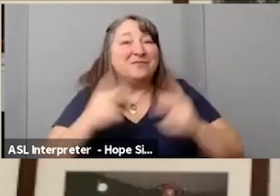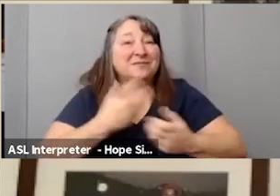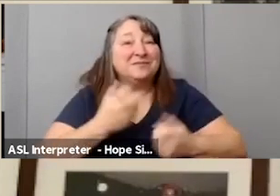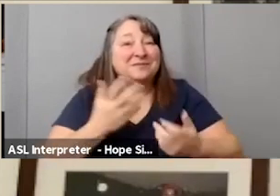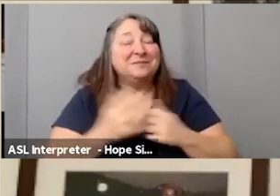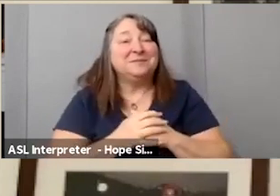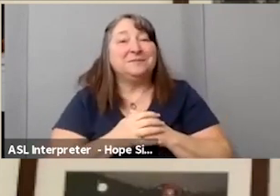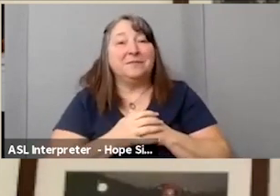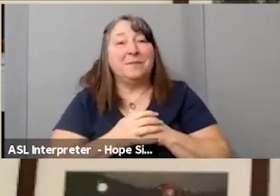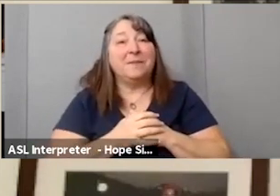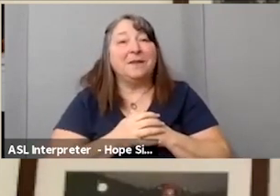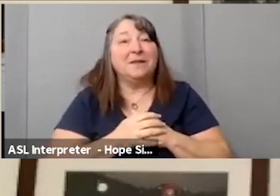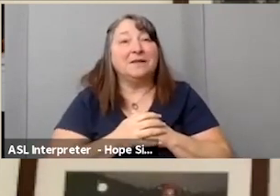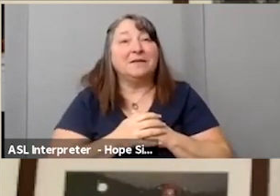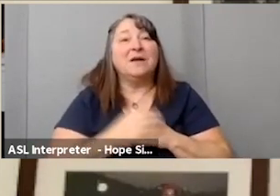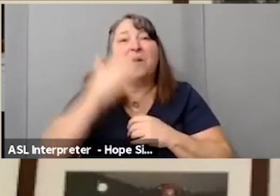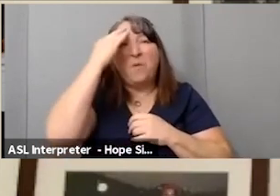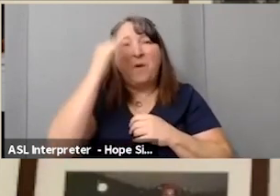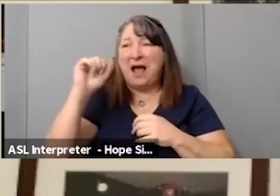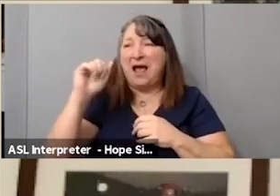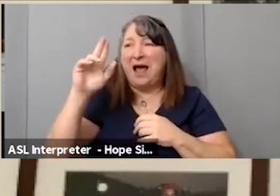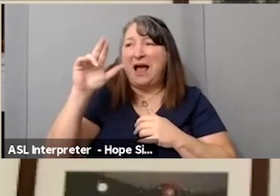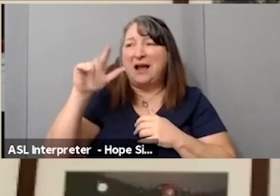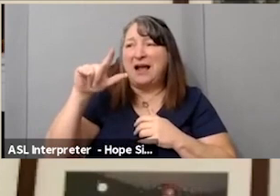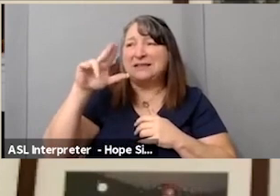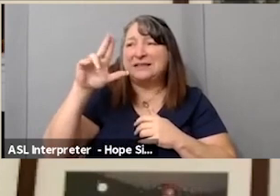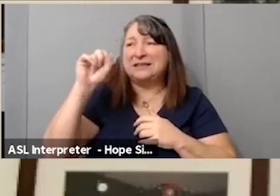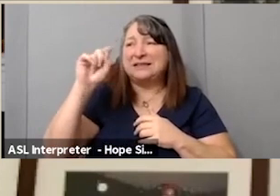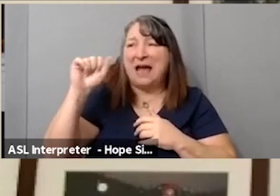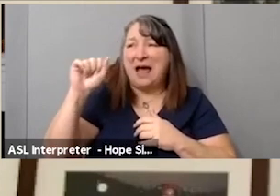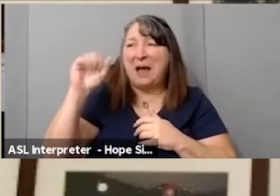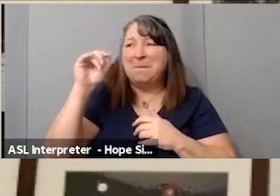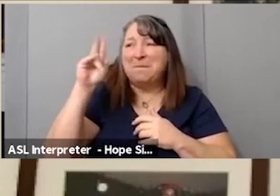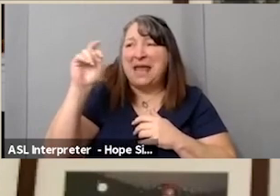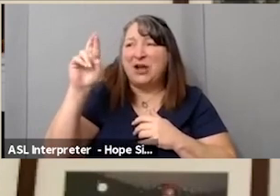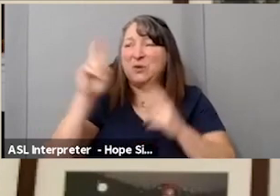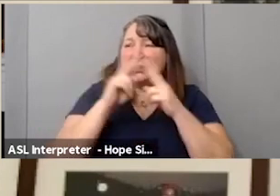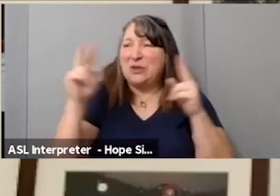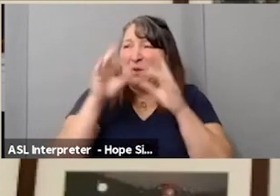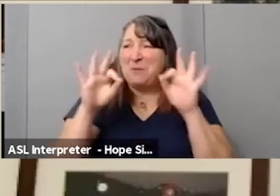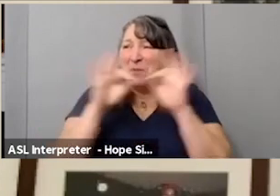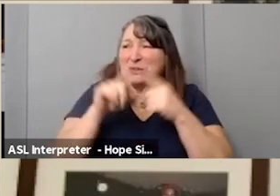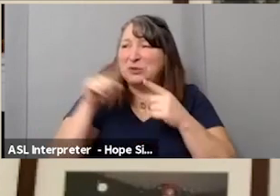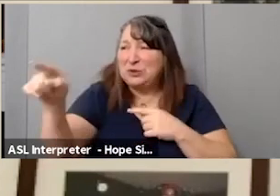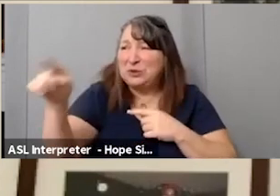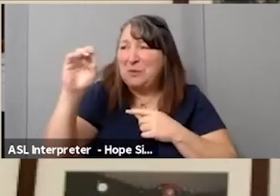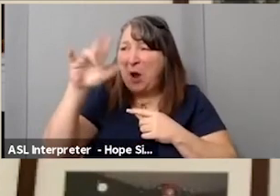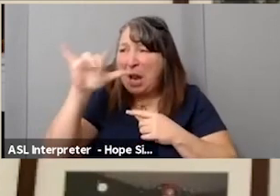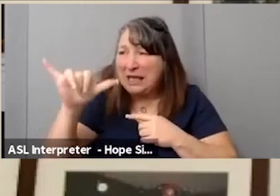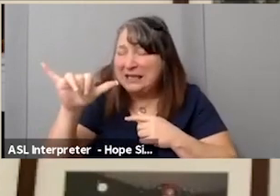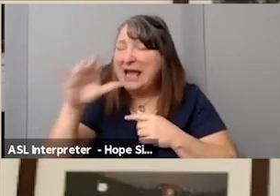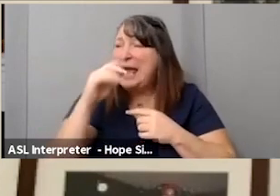tell us a little bit about why Augusta Baker was so important to you? And then also, I'd love for you to tell